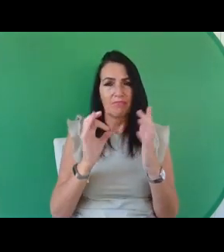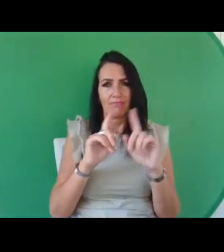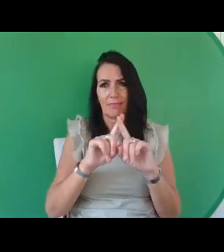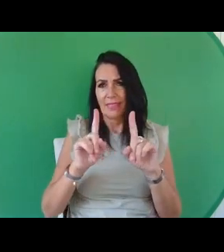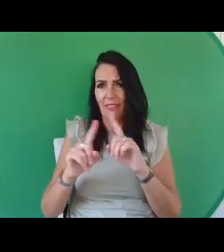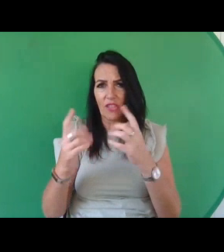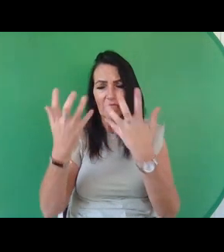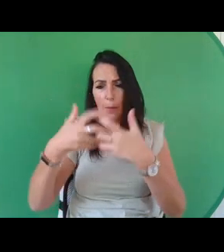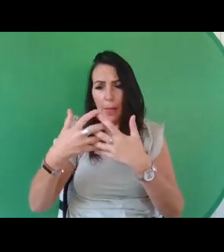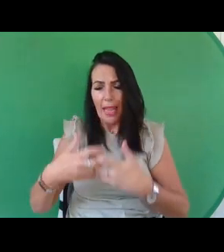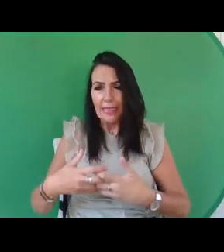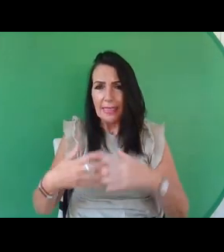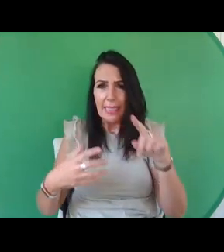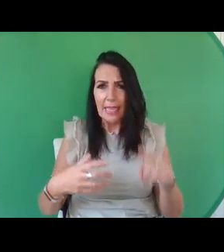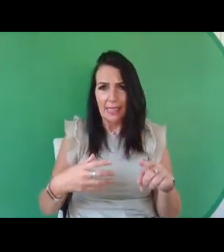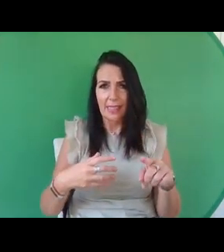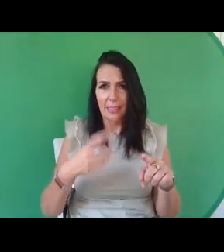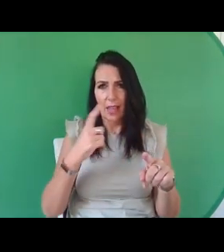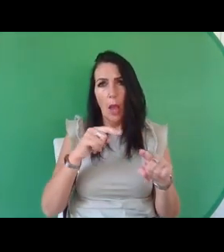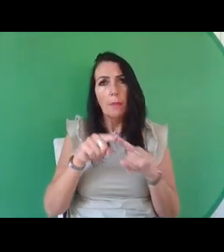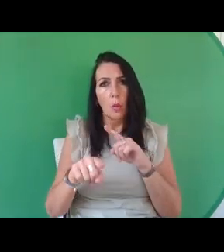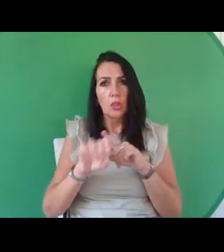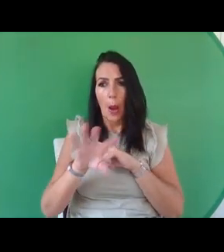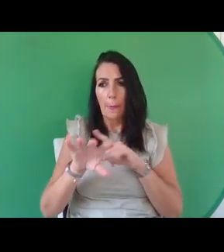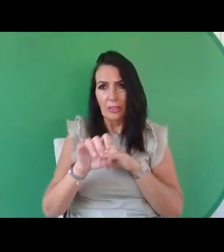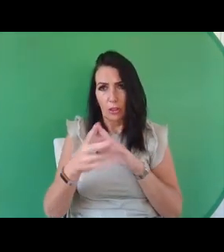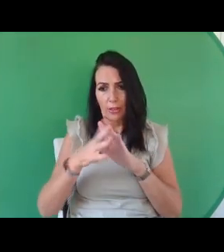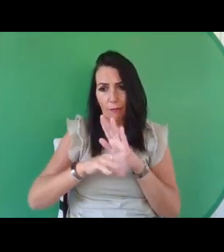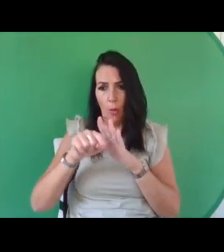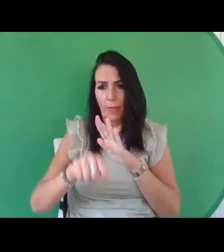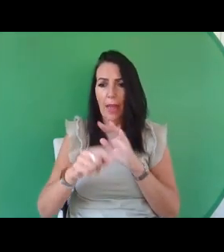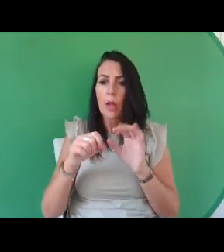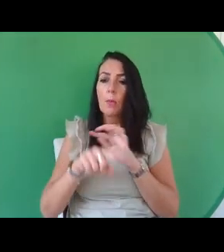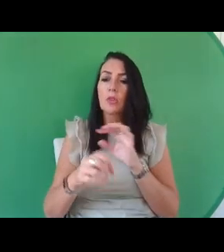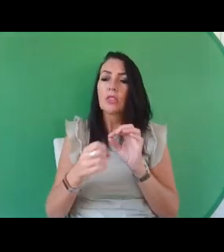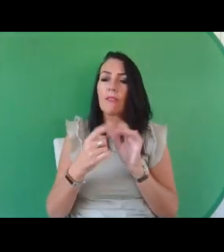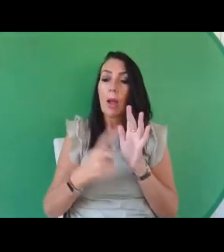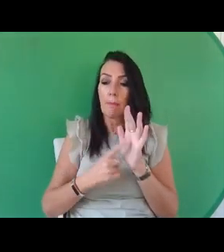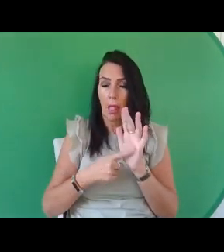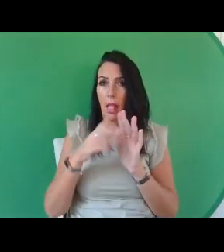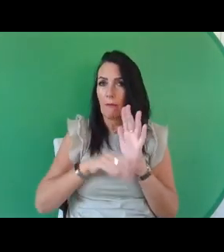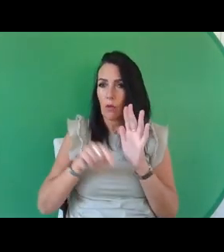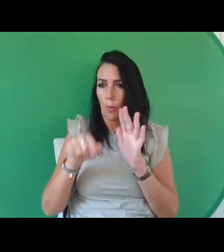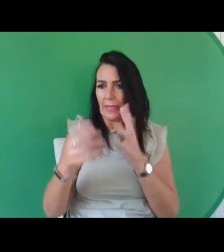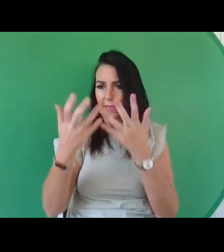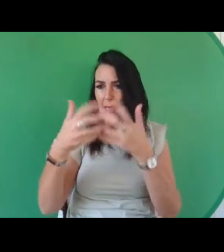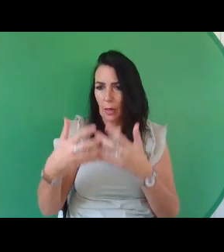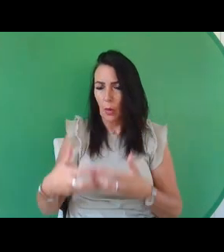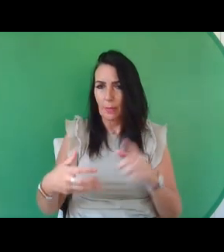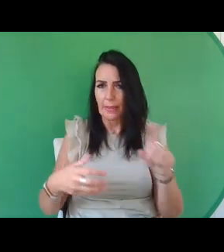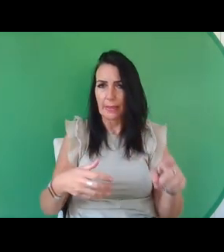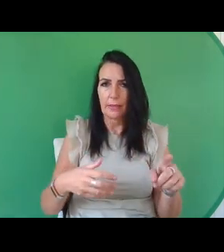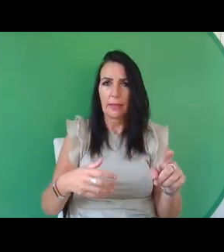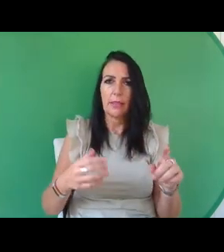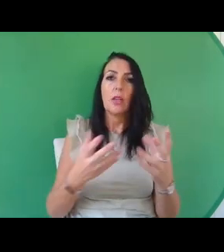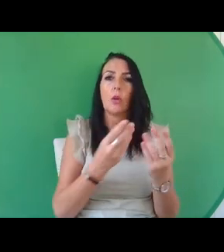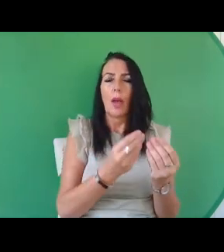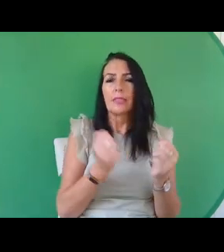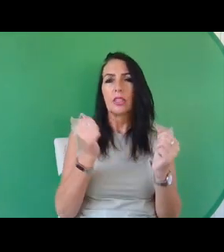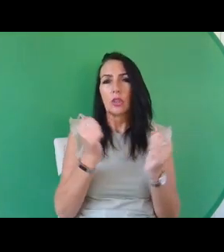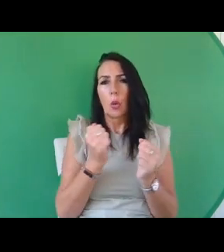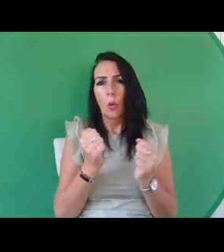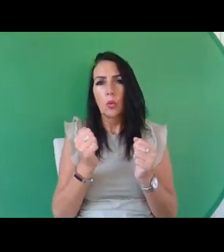of us make up the bulk of our emissions and our energy bills. This article covered wet appliances, cold appliances,